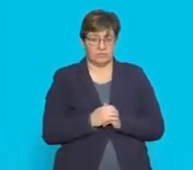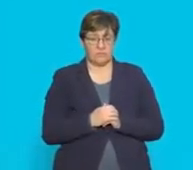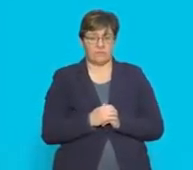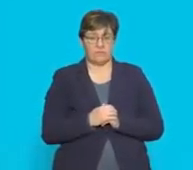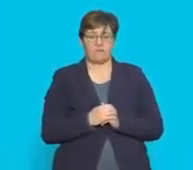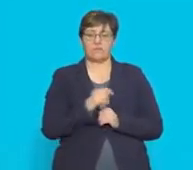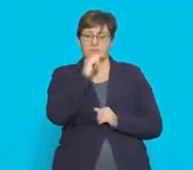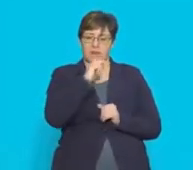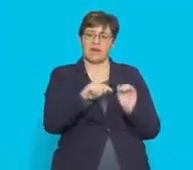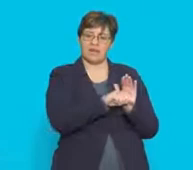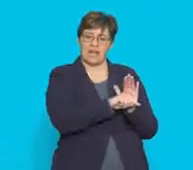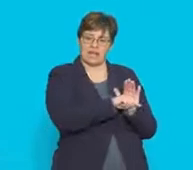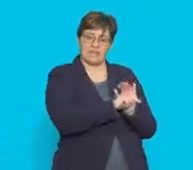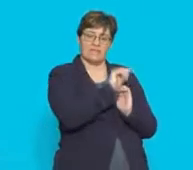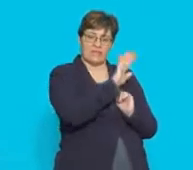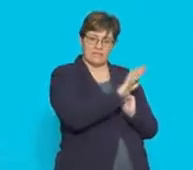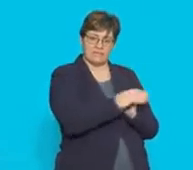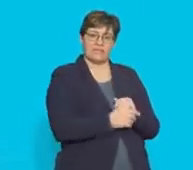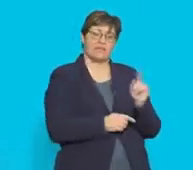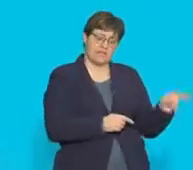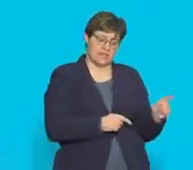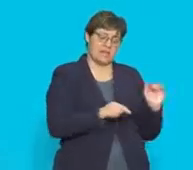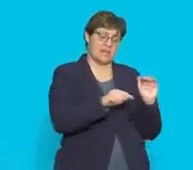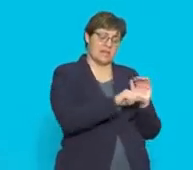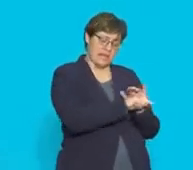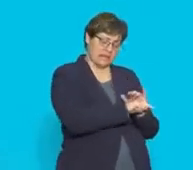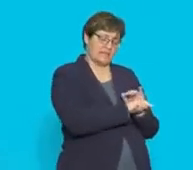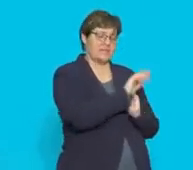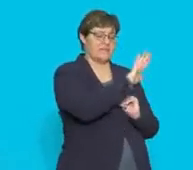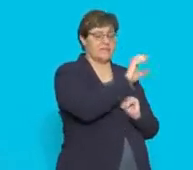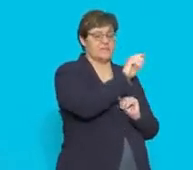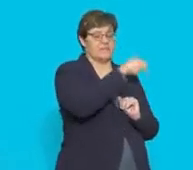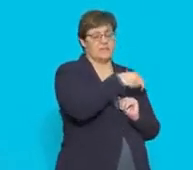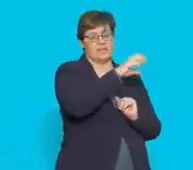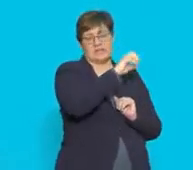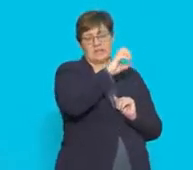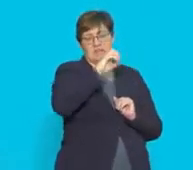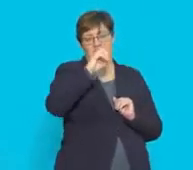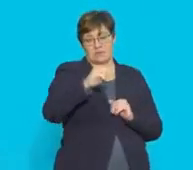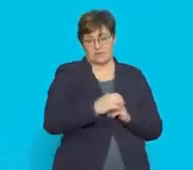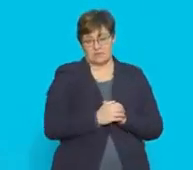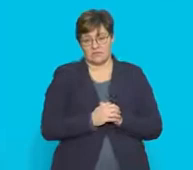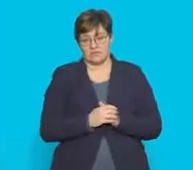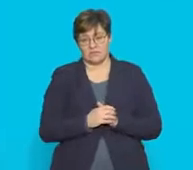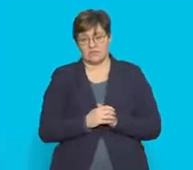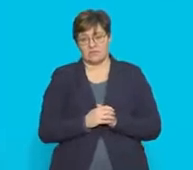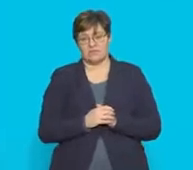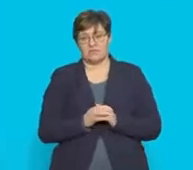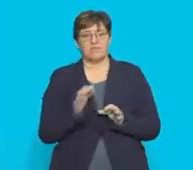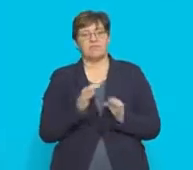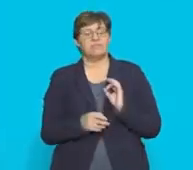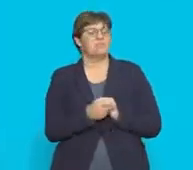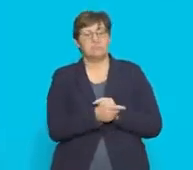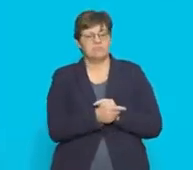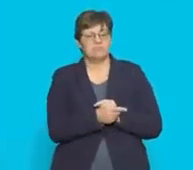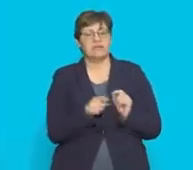one gave me negative 5, and this one gave me negative 50,000. So in simple